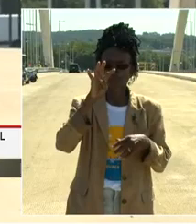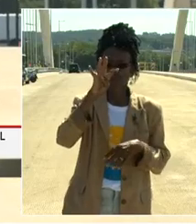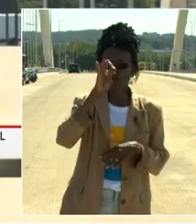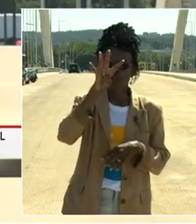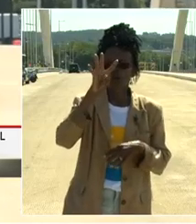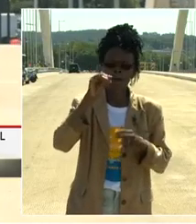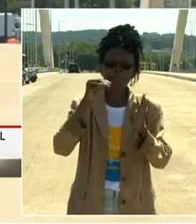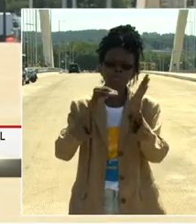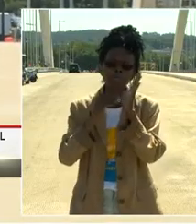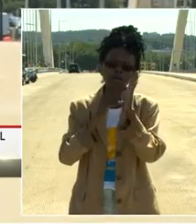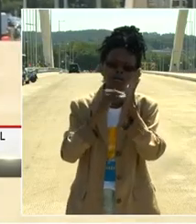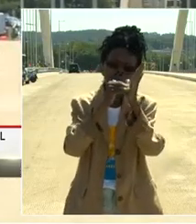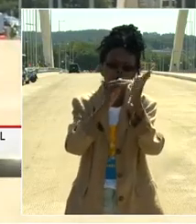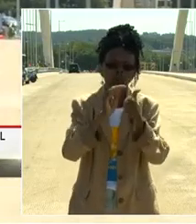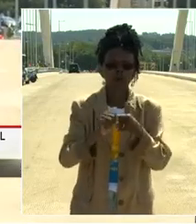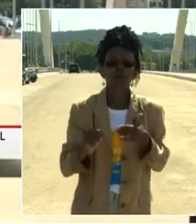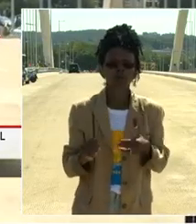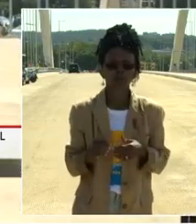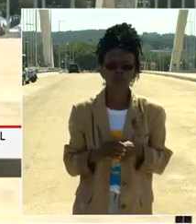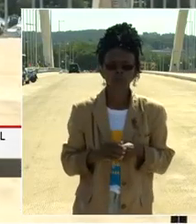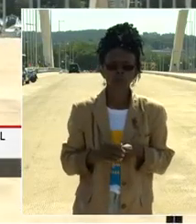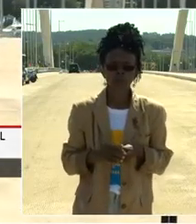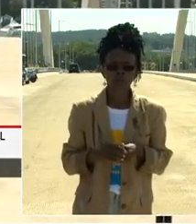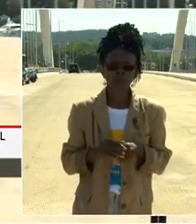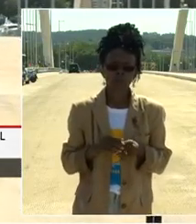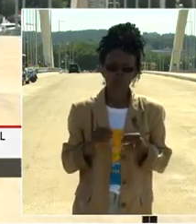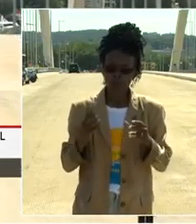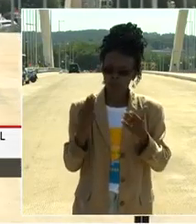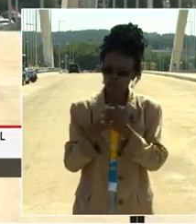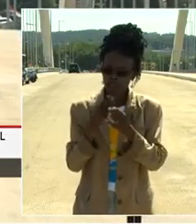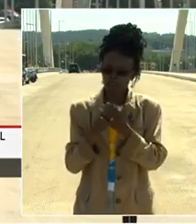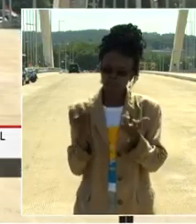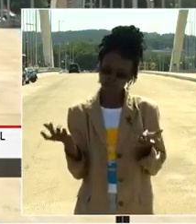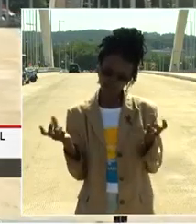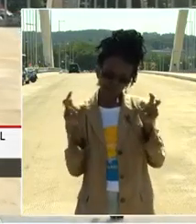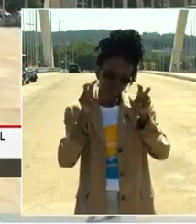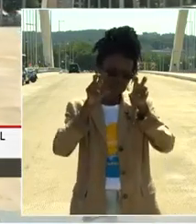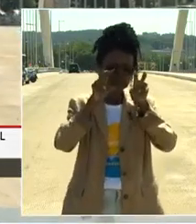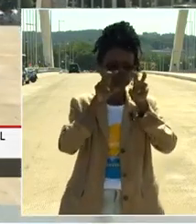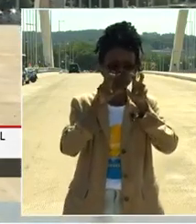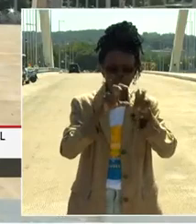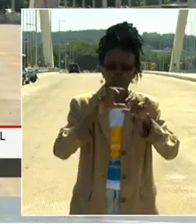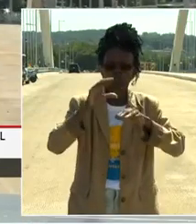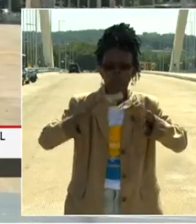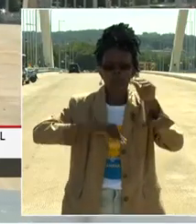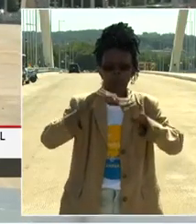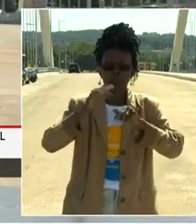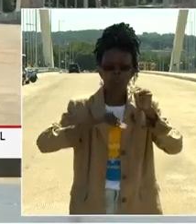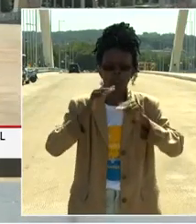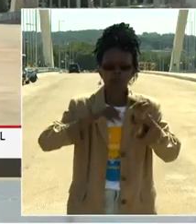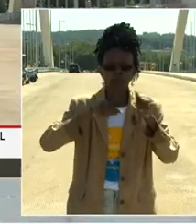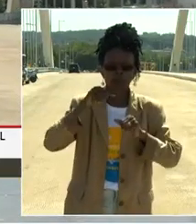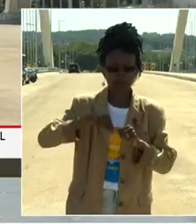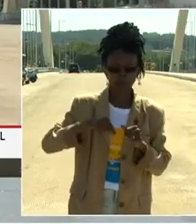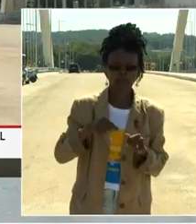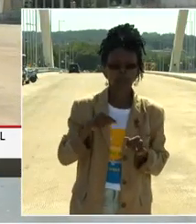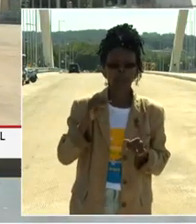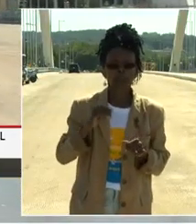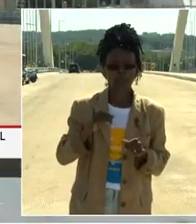have gone into creating this bridge. 70,000 vehicles cross the South